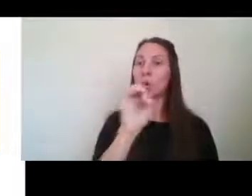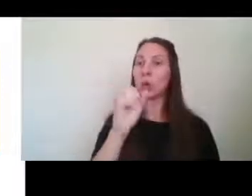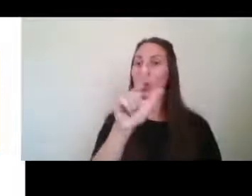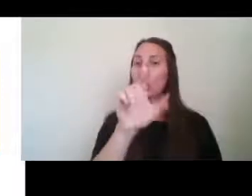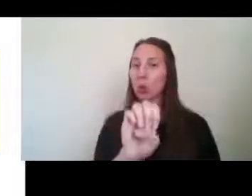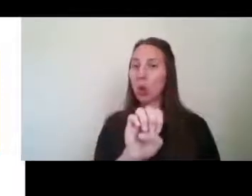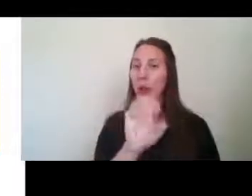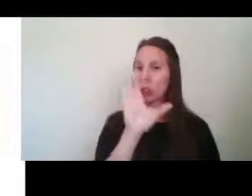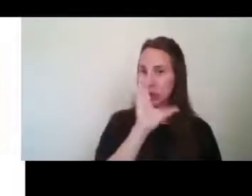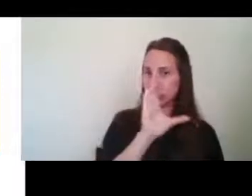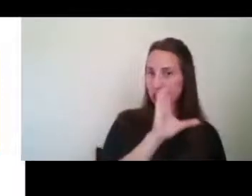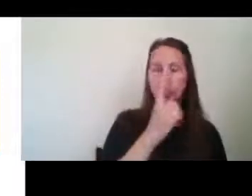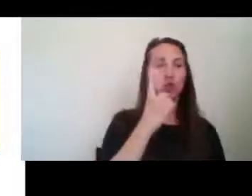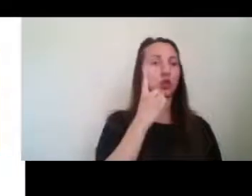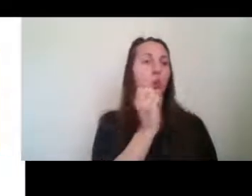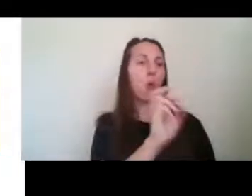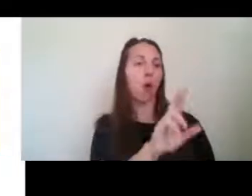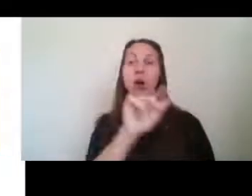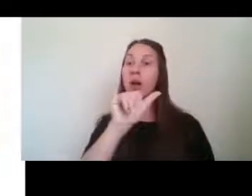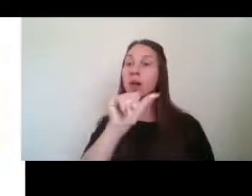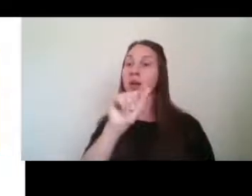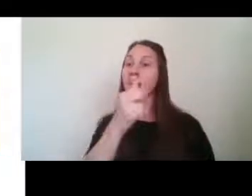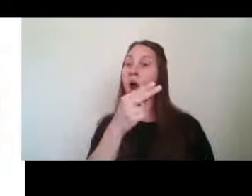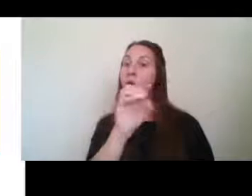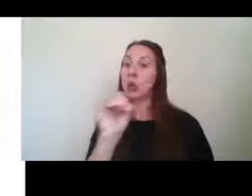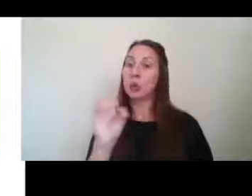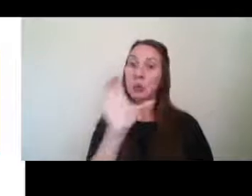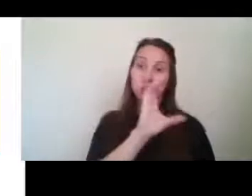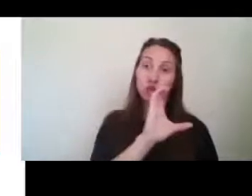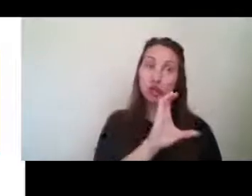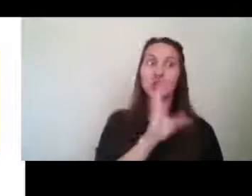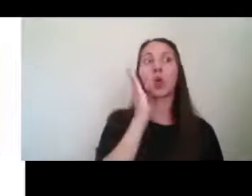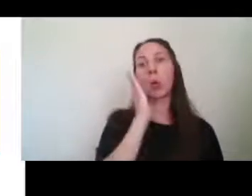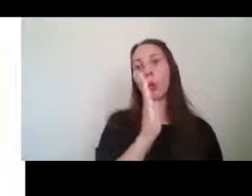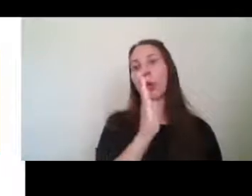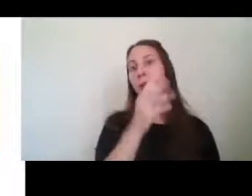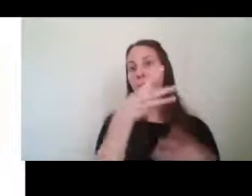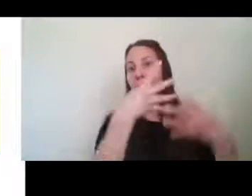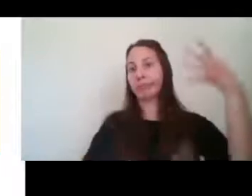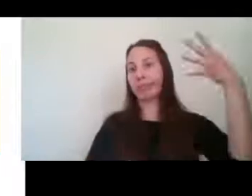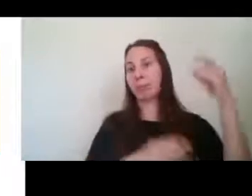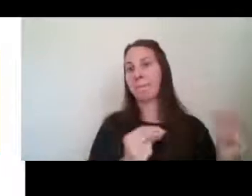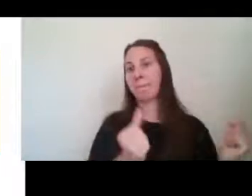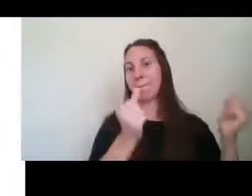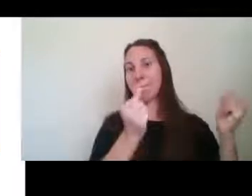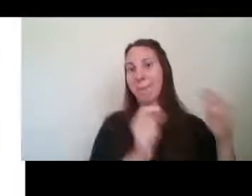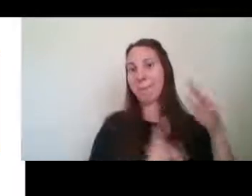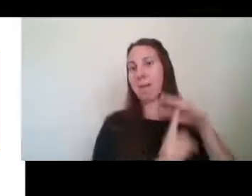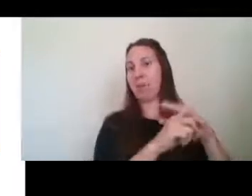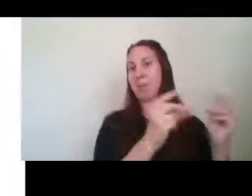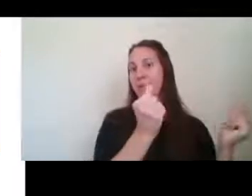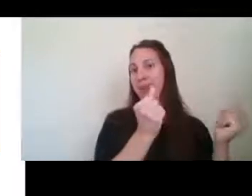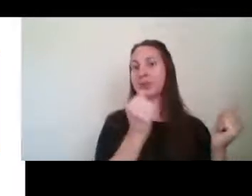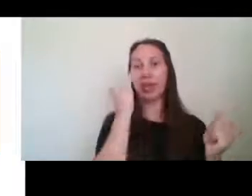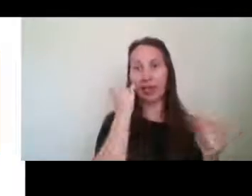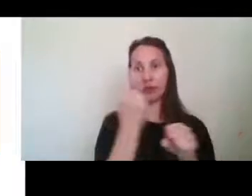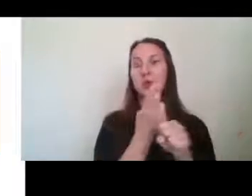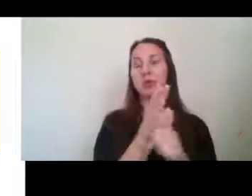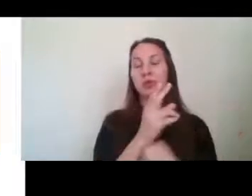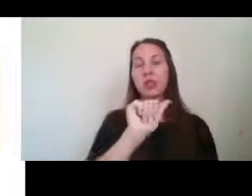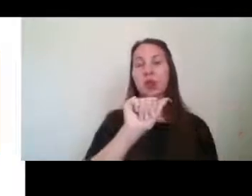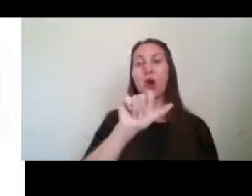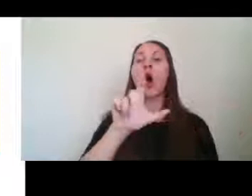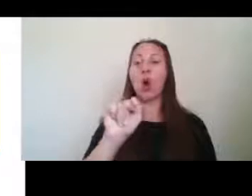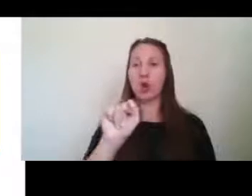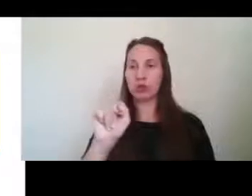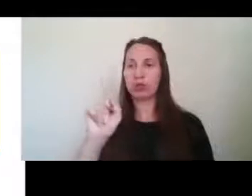searches and things like that when you're using alt text for your content. So it's not only the right thing to do, it's the smart